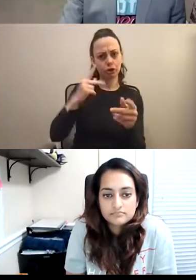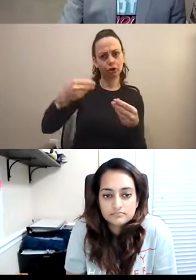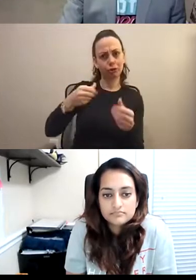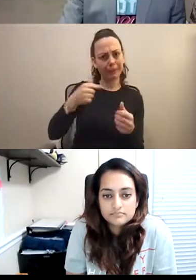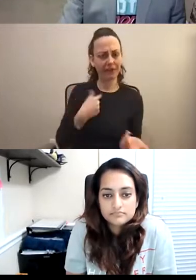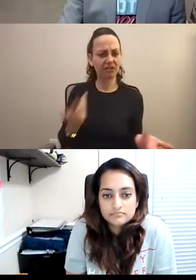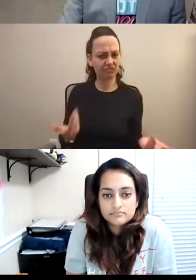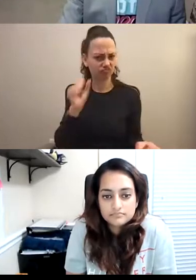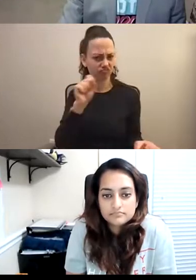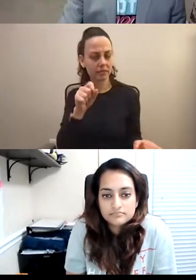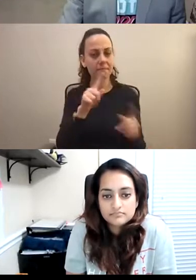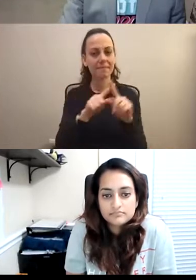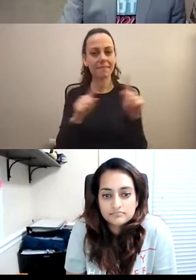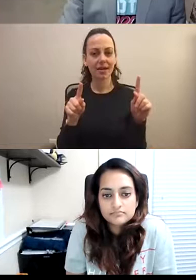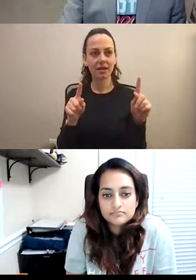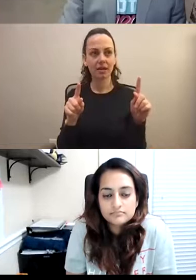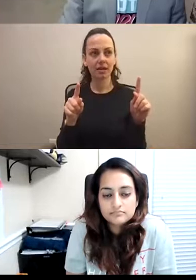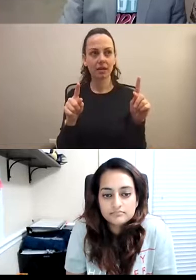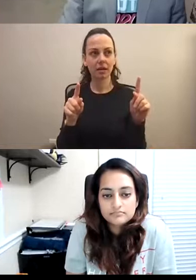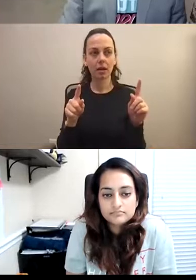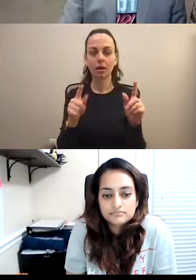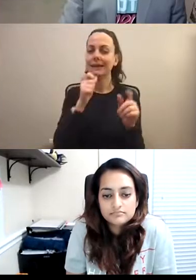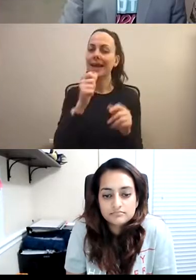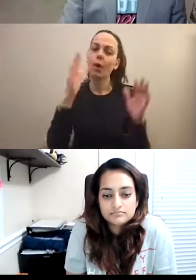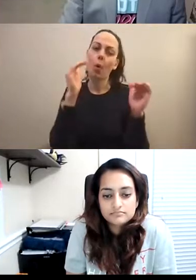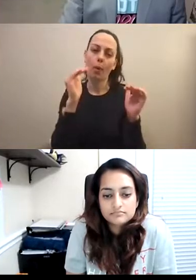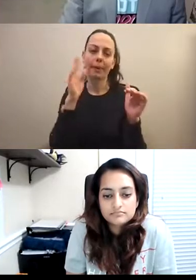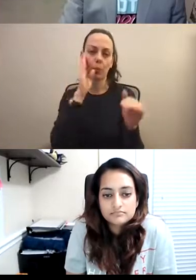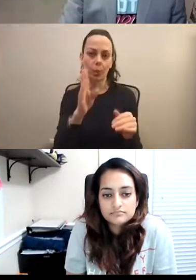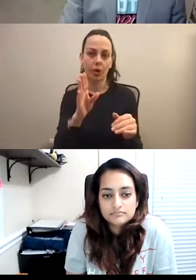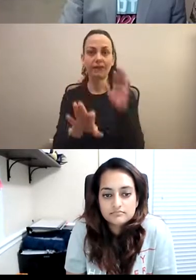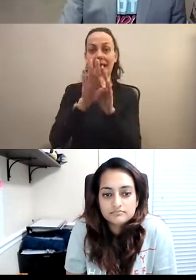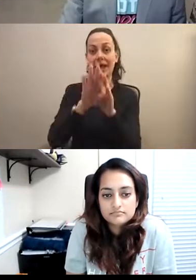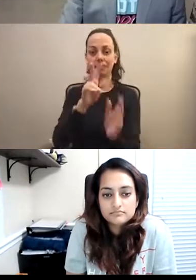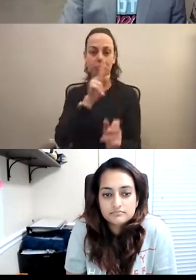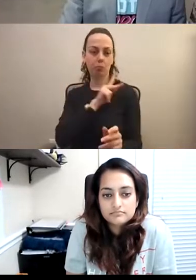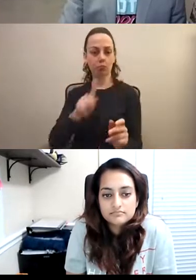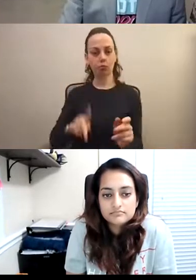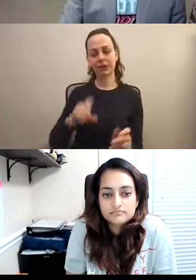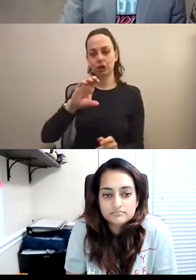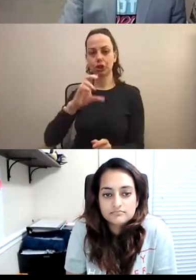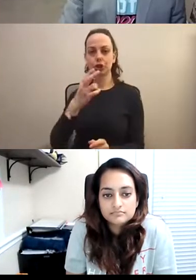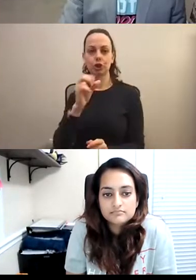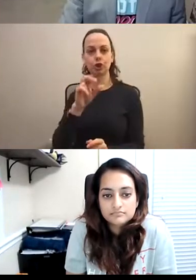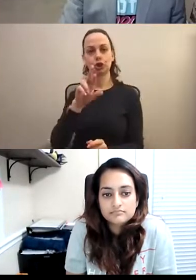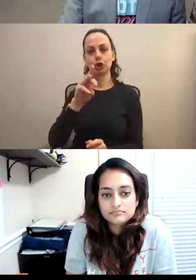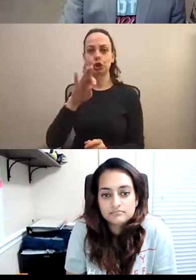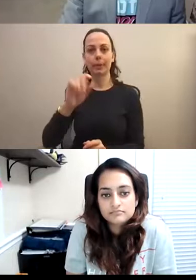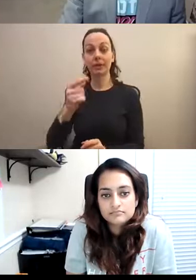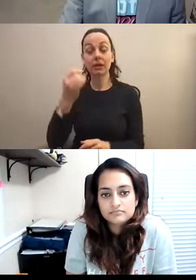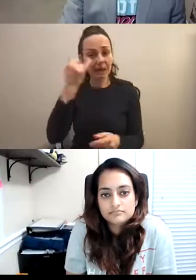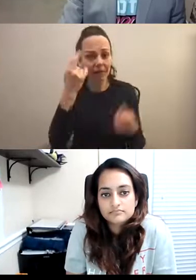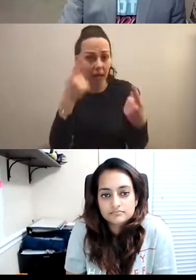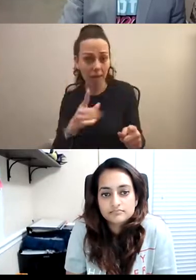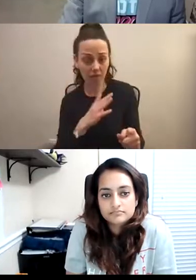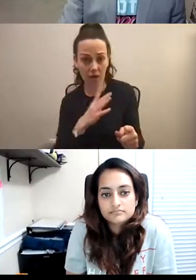but not hoping that I was going to find Prince Charming on an app. Like, if it happened, that would have been cool with